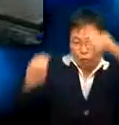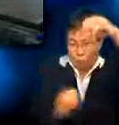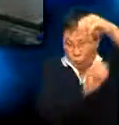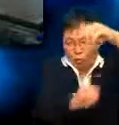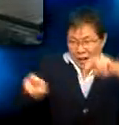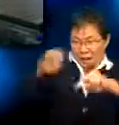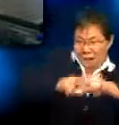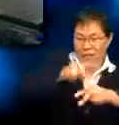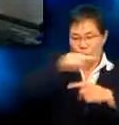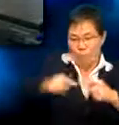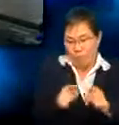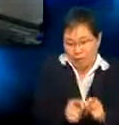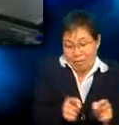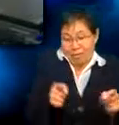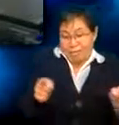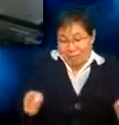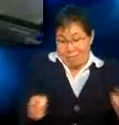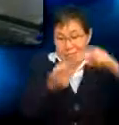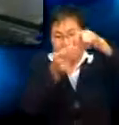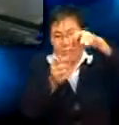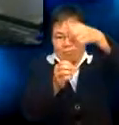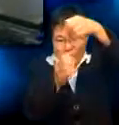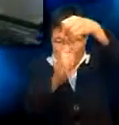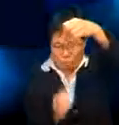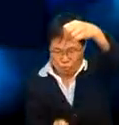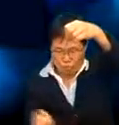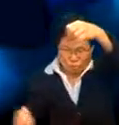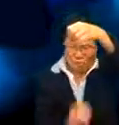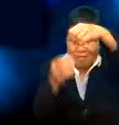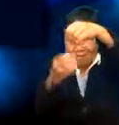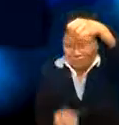increases when the length of the pendulum increases.